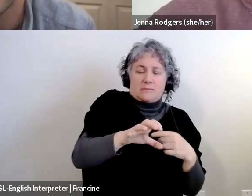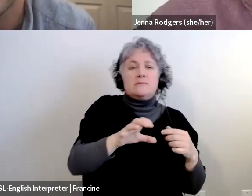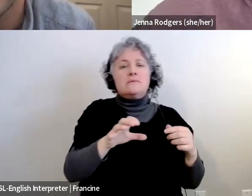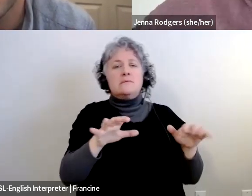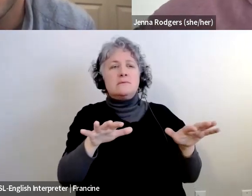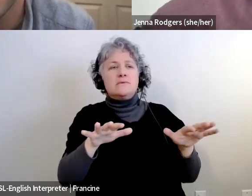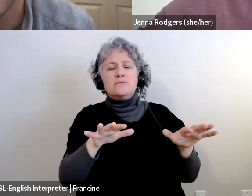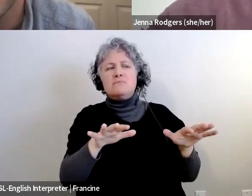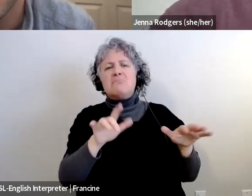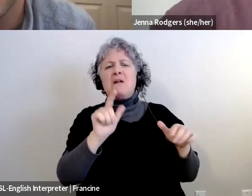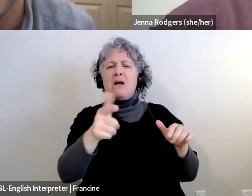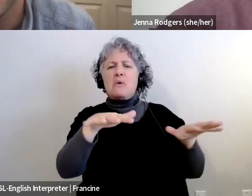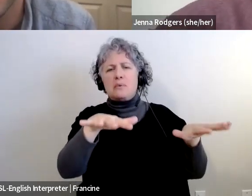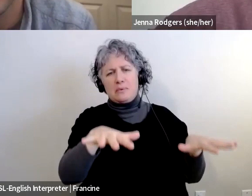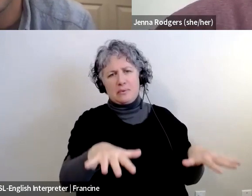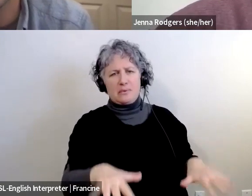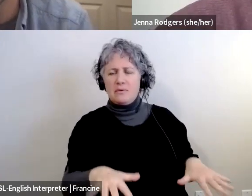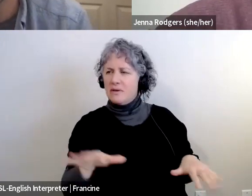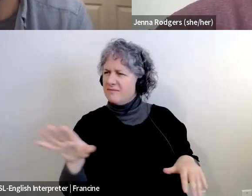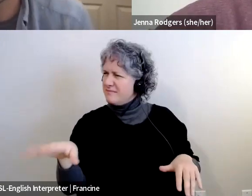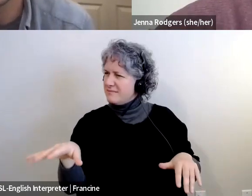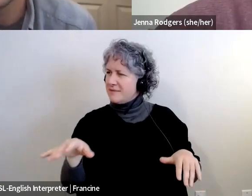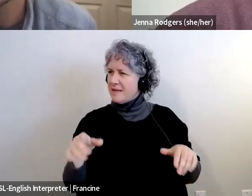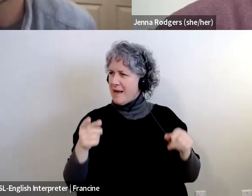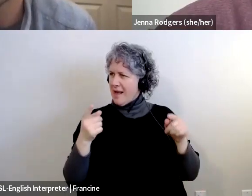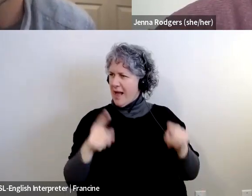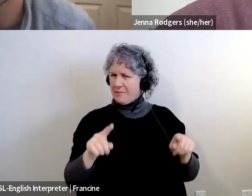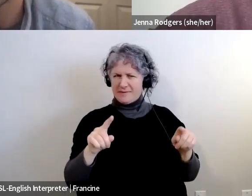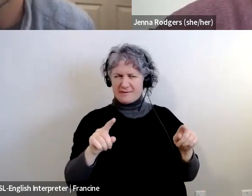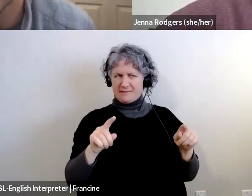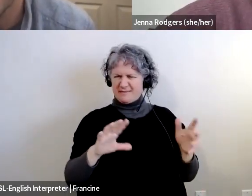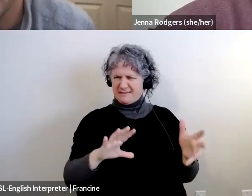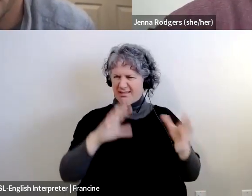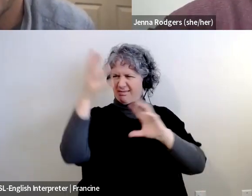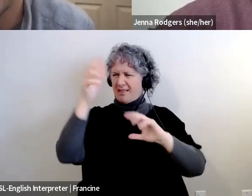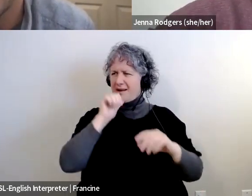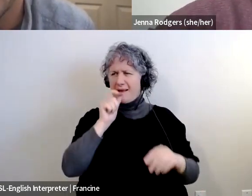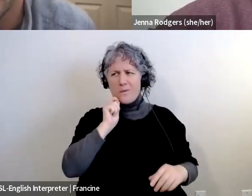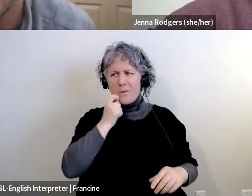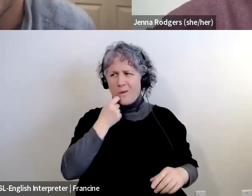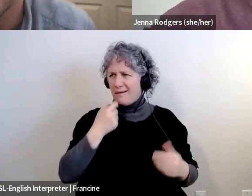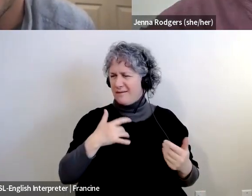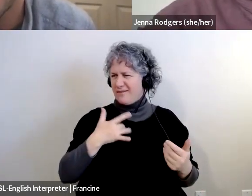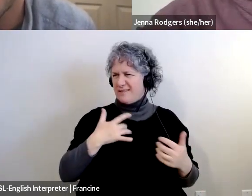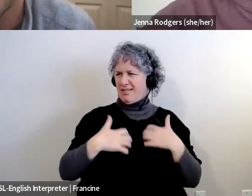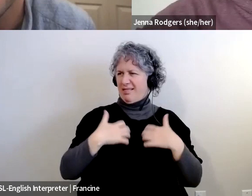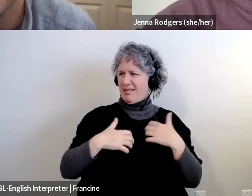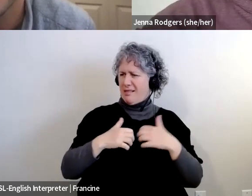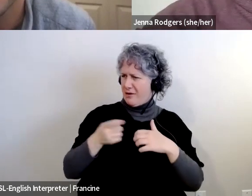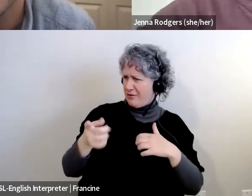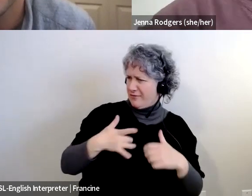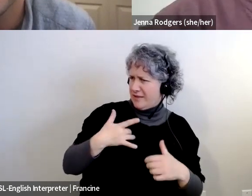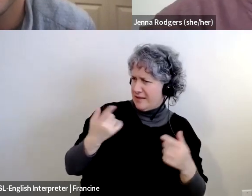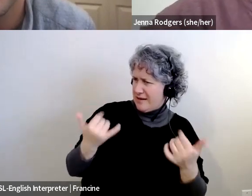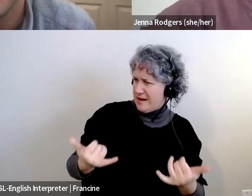someone aside and say, I wasn't really cool with how that scenario played out yesterday. How are you feeling